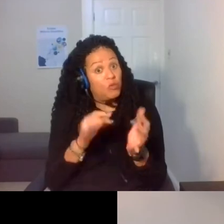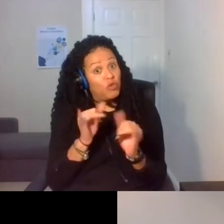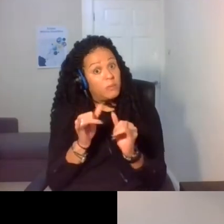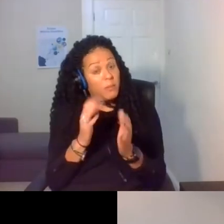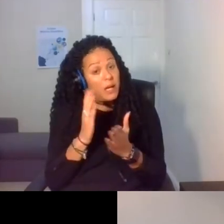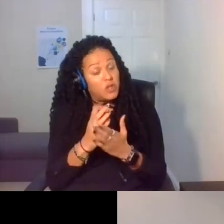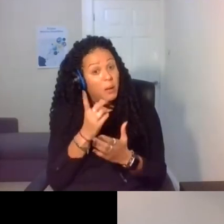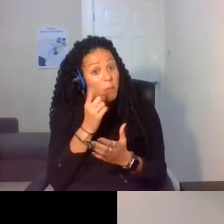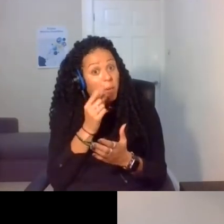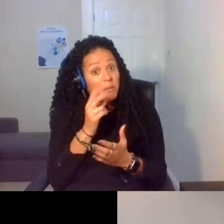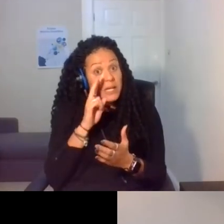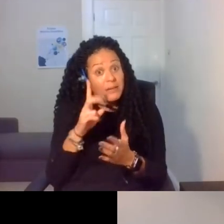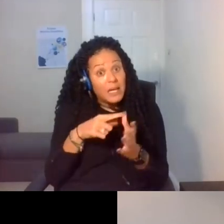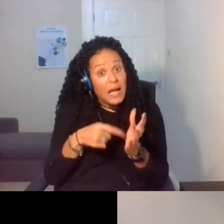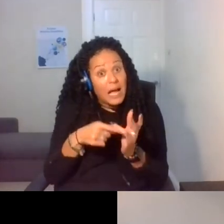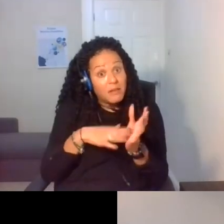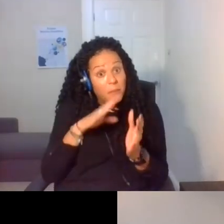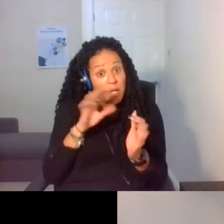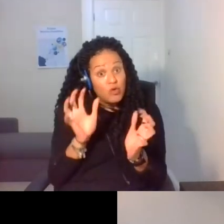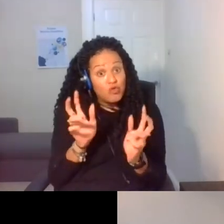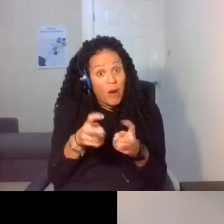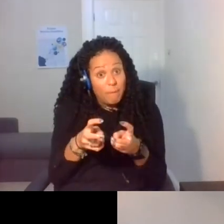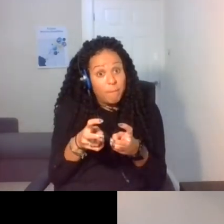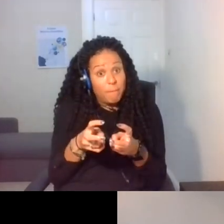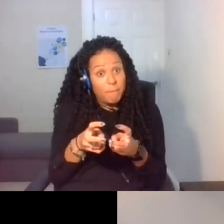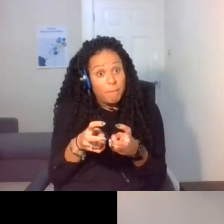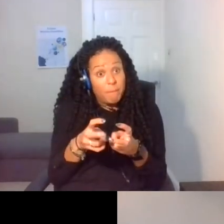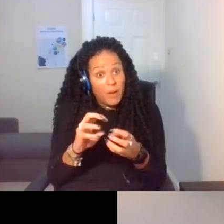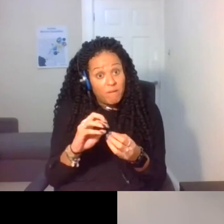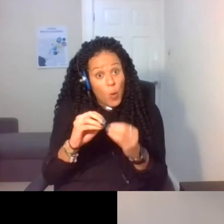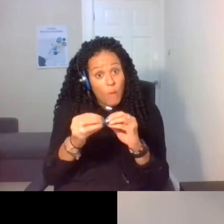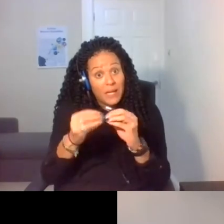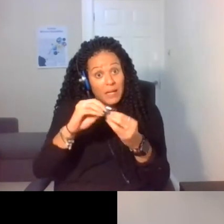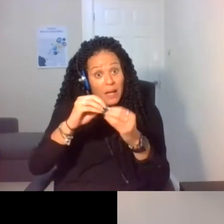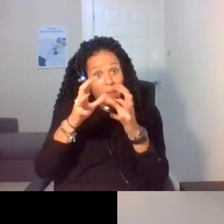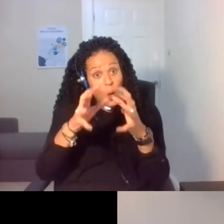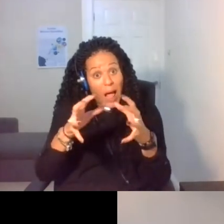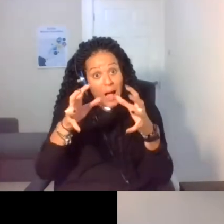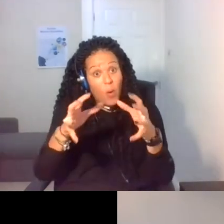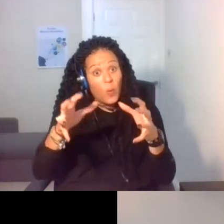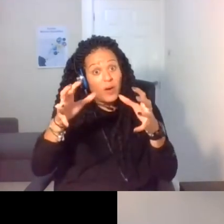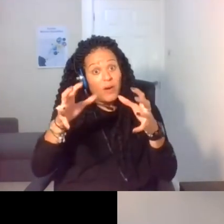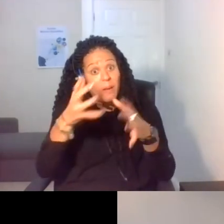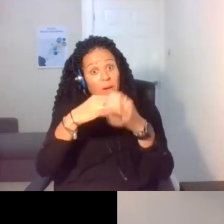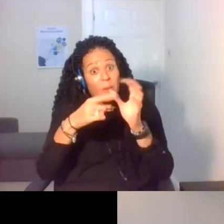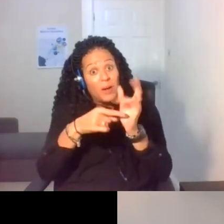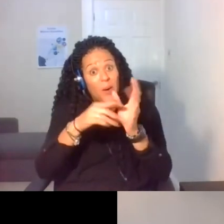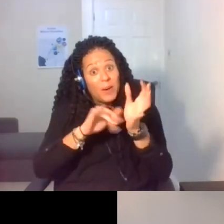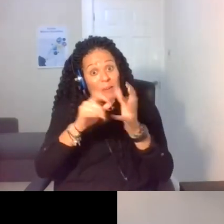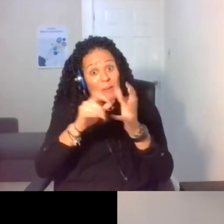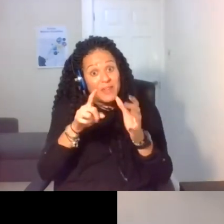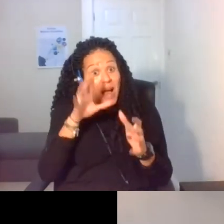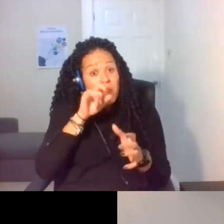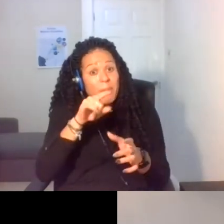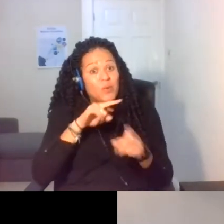to see the atom being trapped and forming this cloud of atom. And to show me, didn't